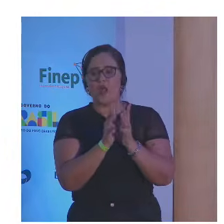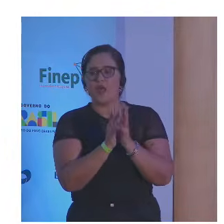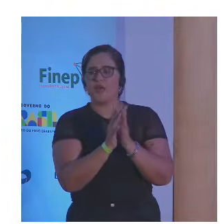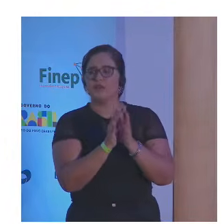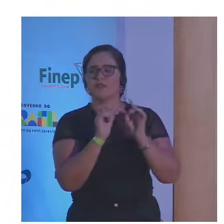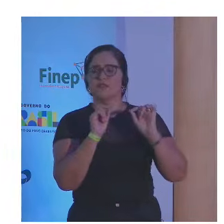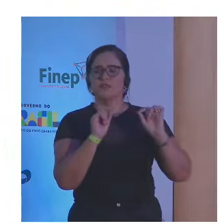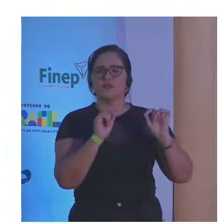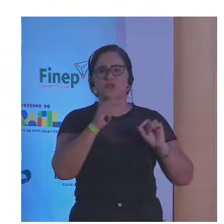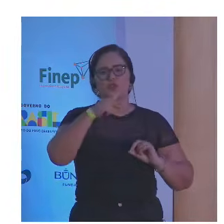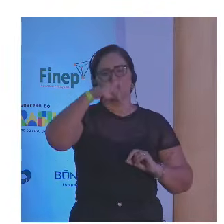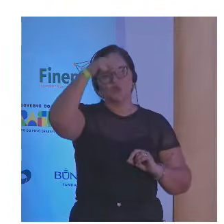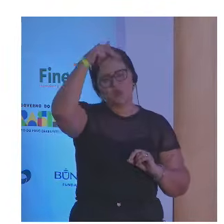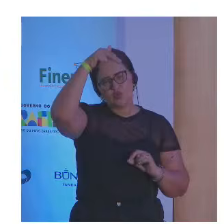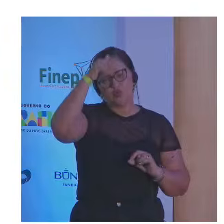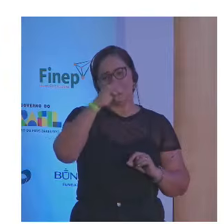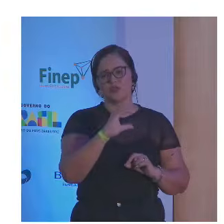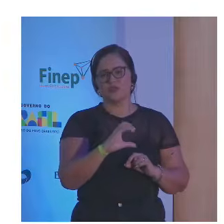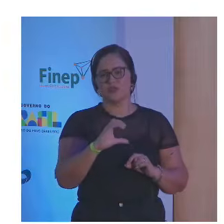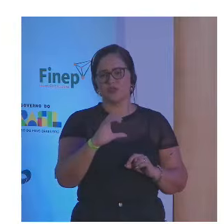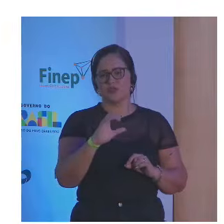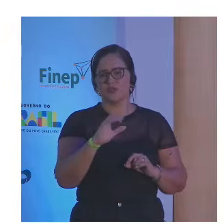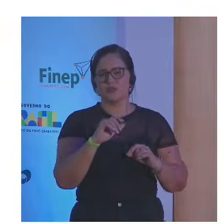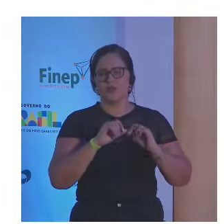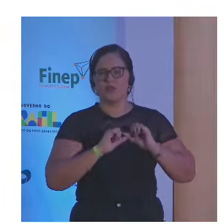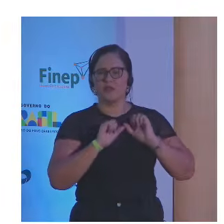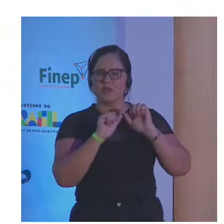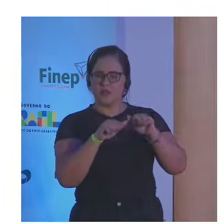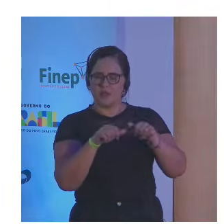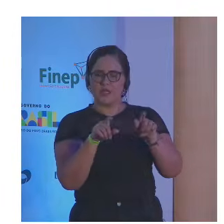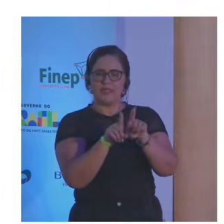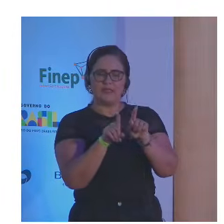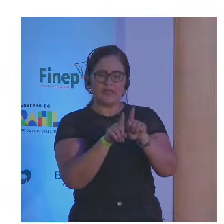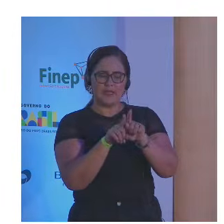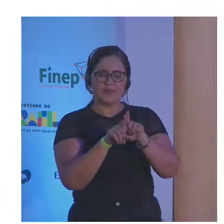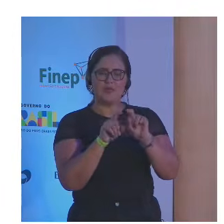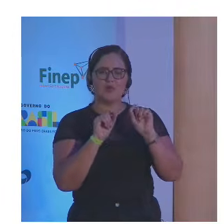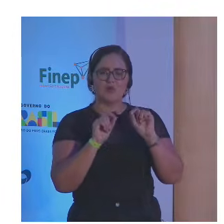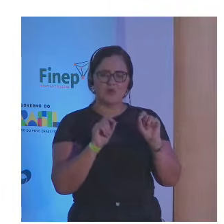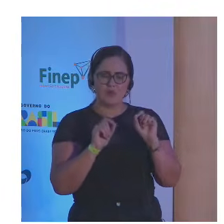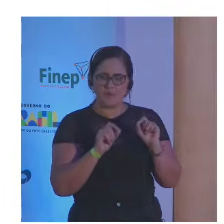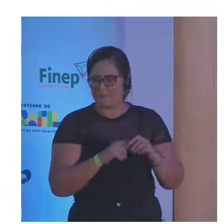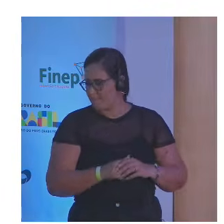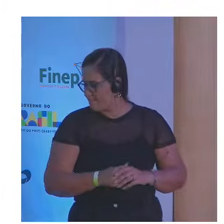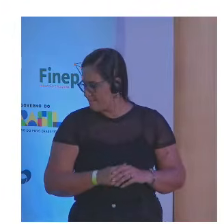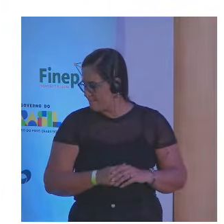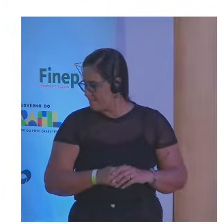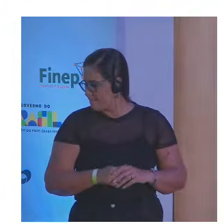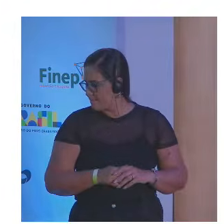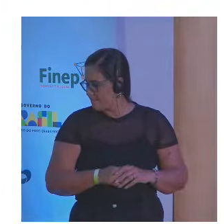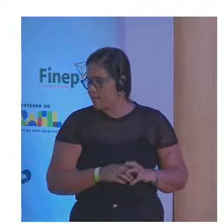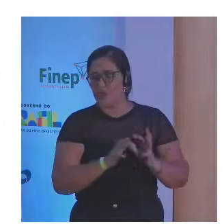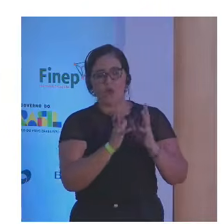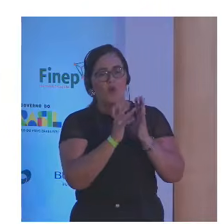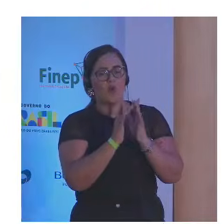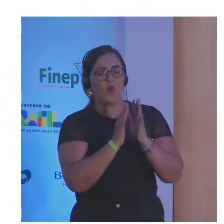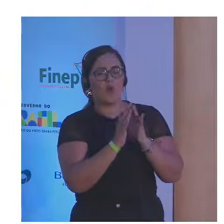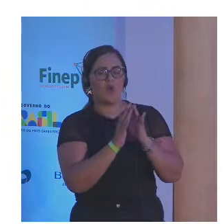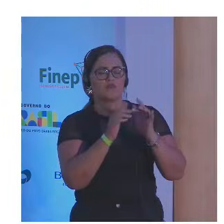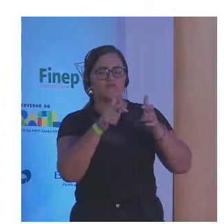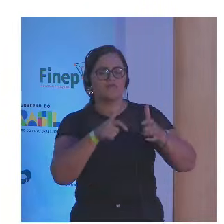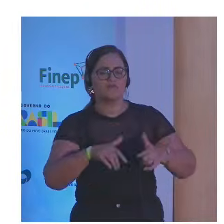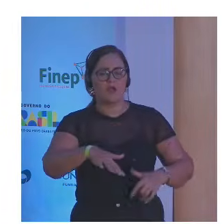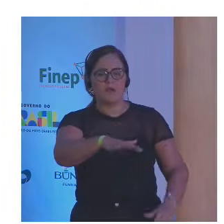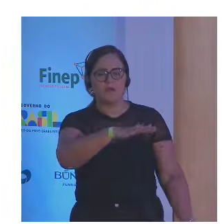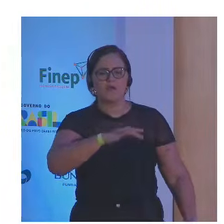northeastern Australia, and maybe the Mesoamerican Reef off the coast of from Mexico to Honduras